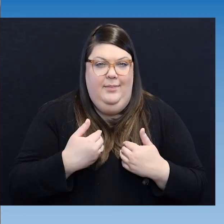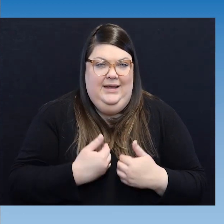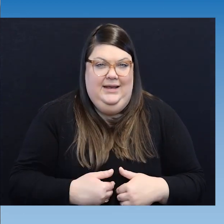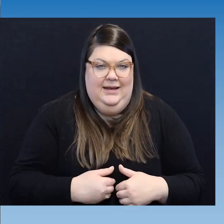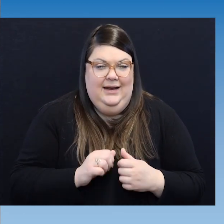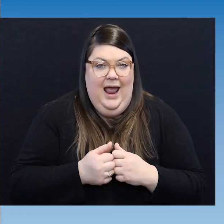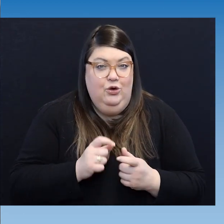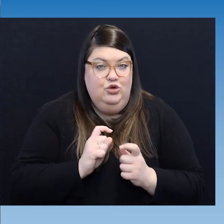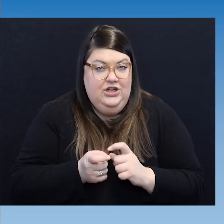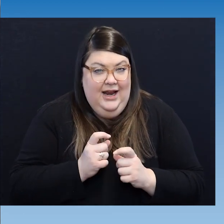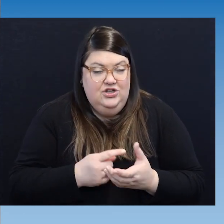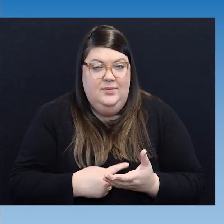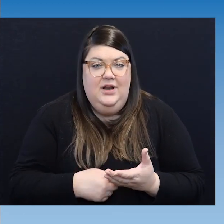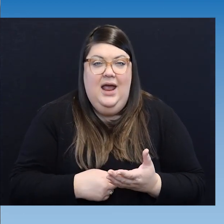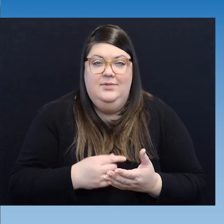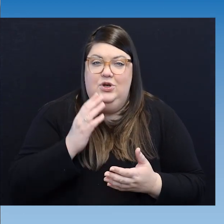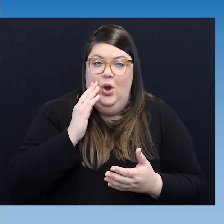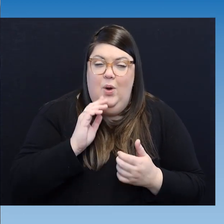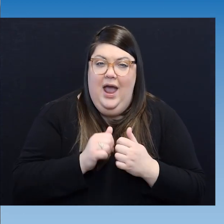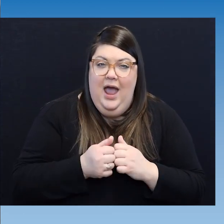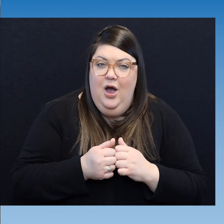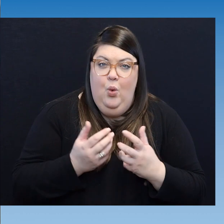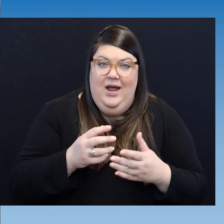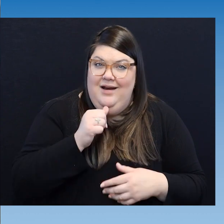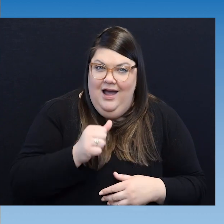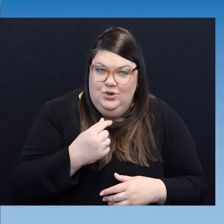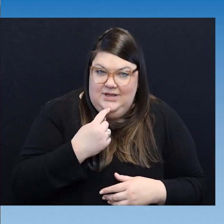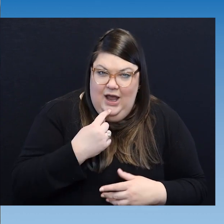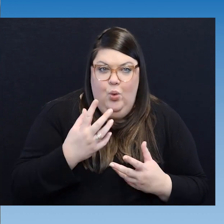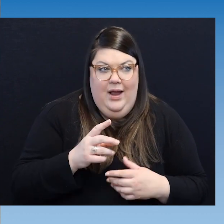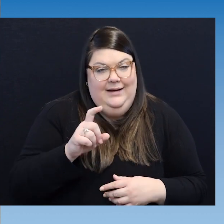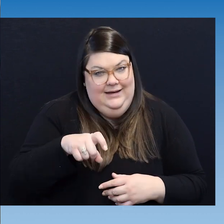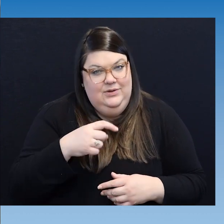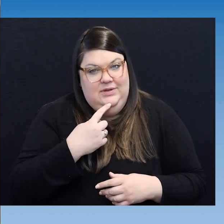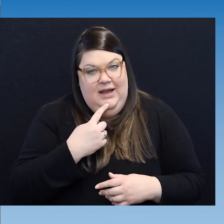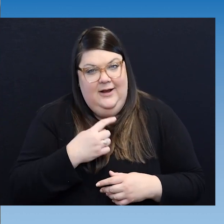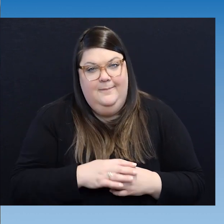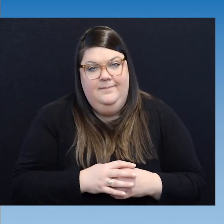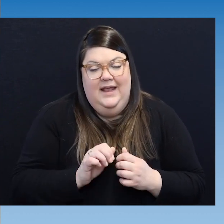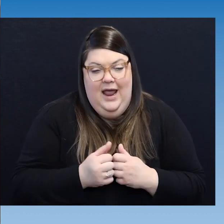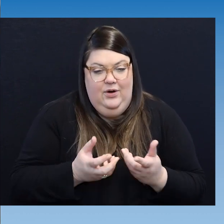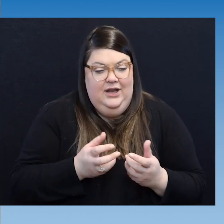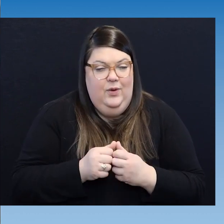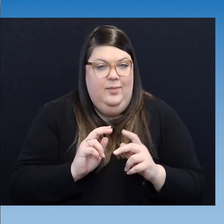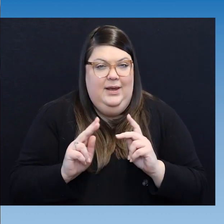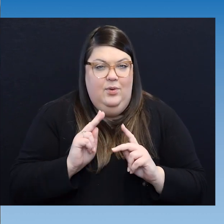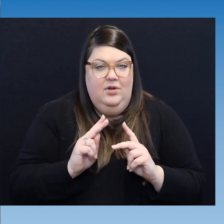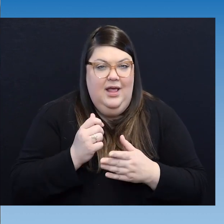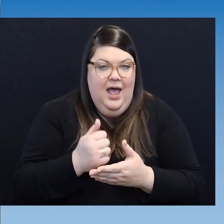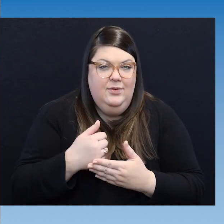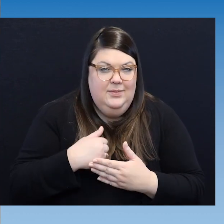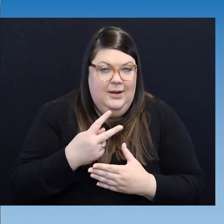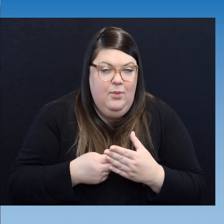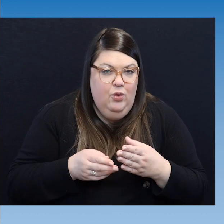get to know how to change. Sometimes I get to know how, what not to say, what to say, and how to deal with people. So it helps